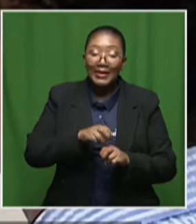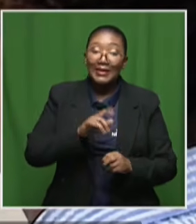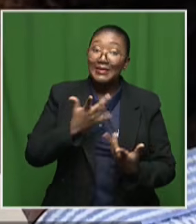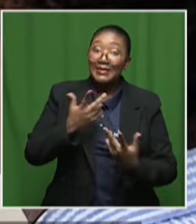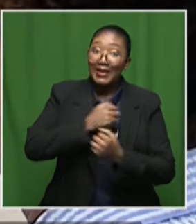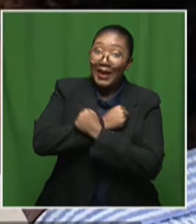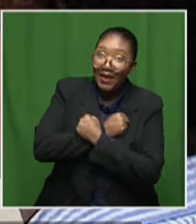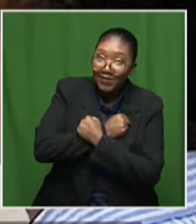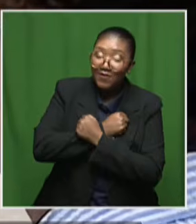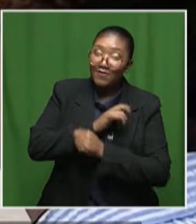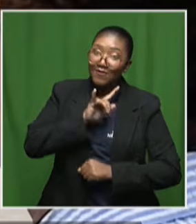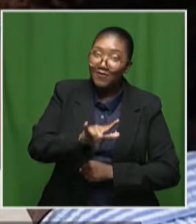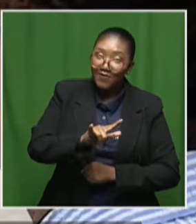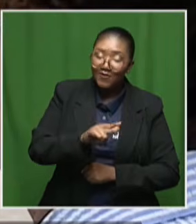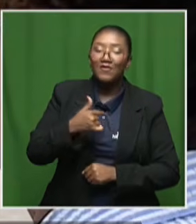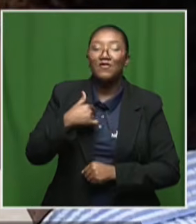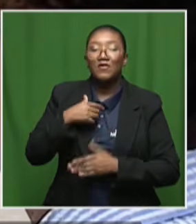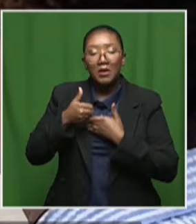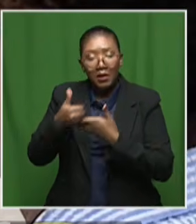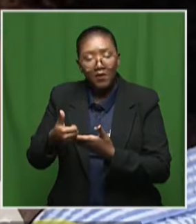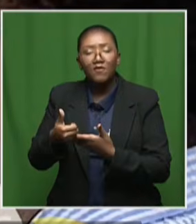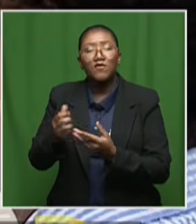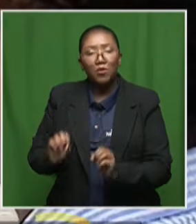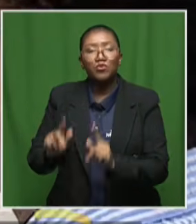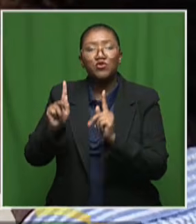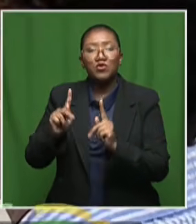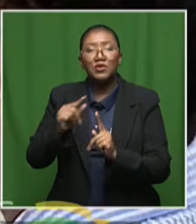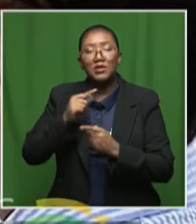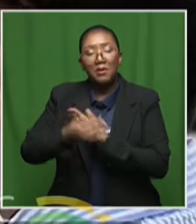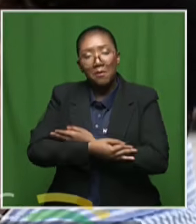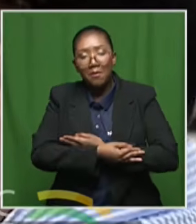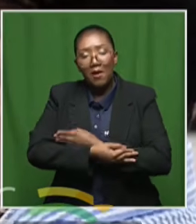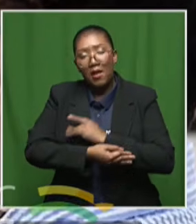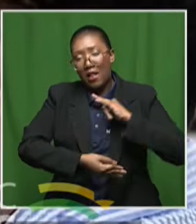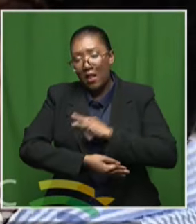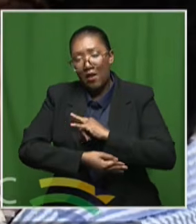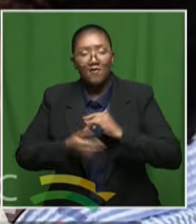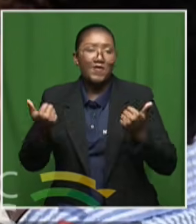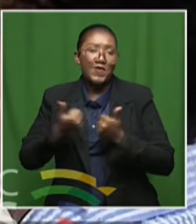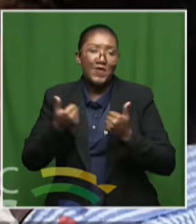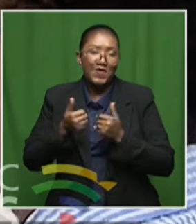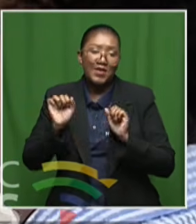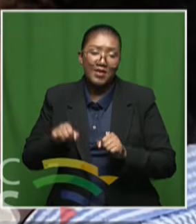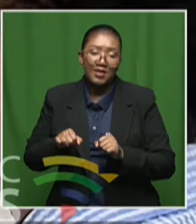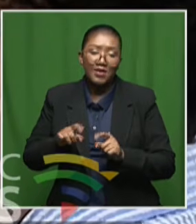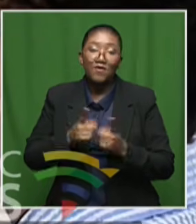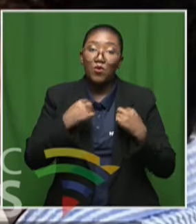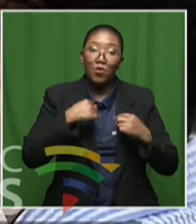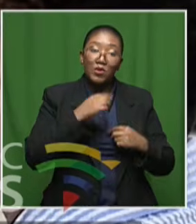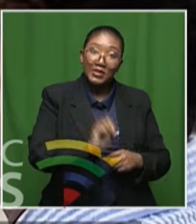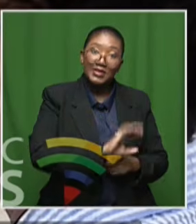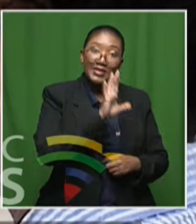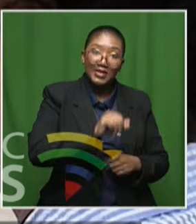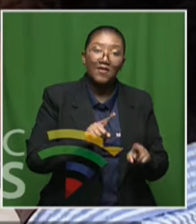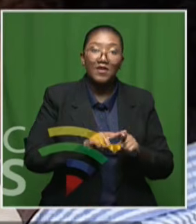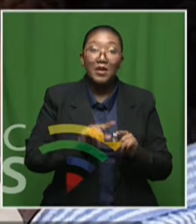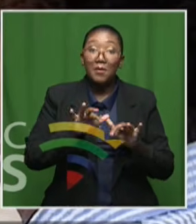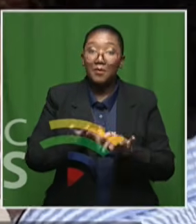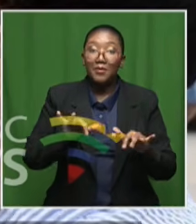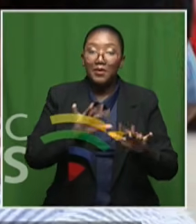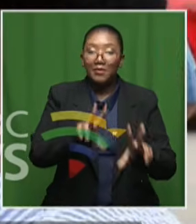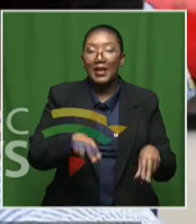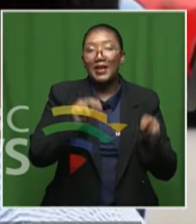love and a chance. He gets all the love he needs from his parents, there's no doubt about that, and we in South Africa and the people from Mbombela is